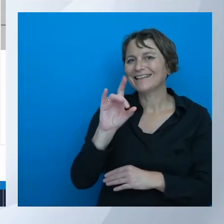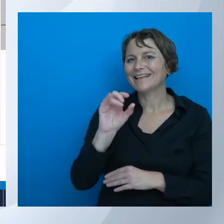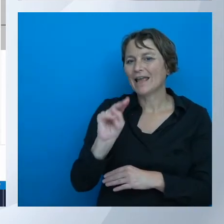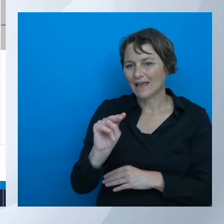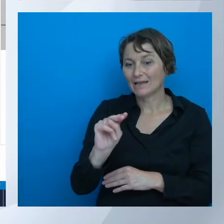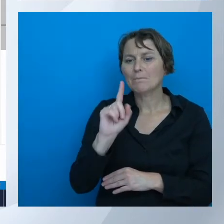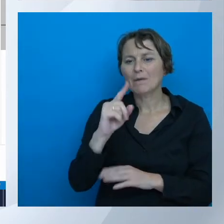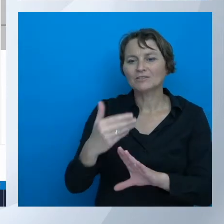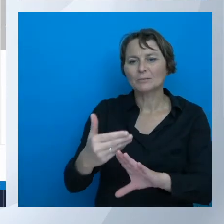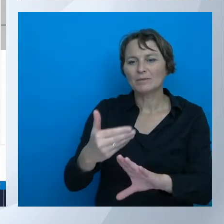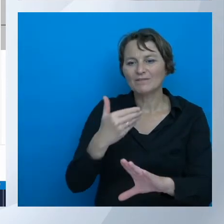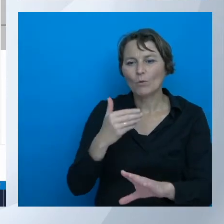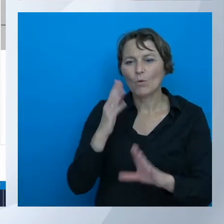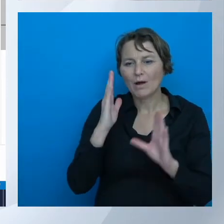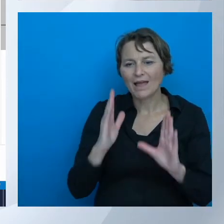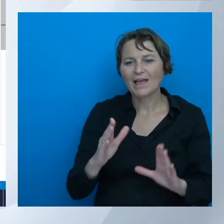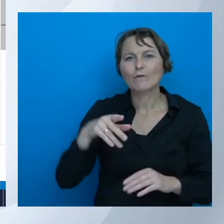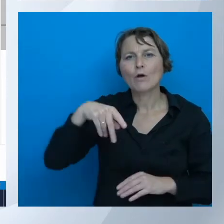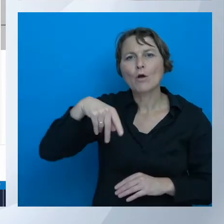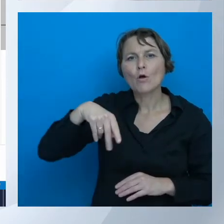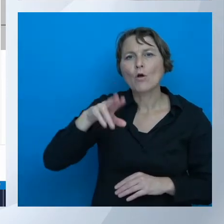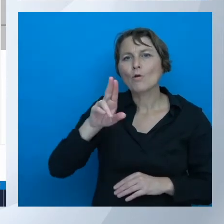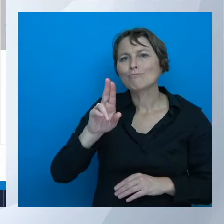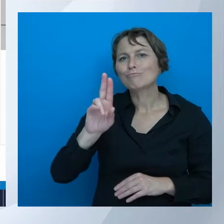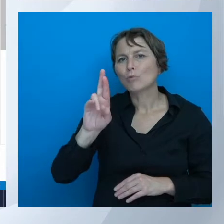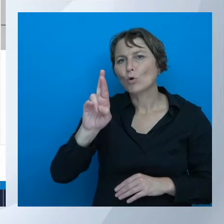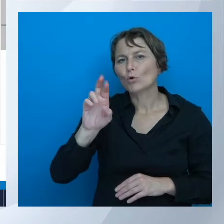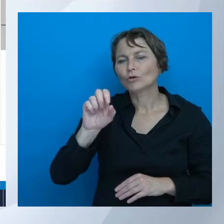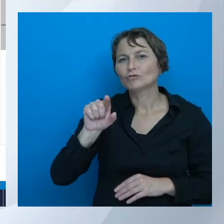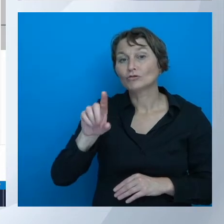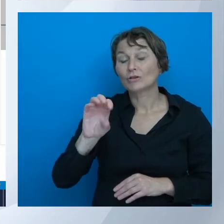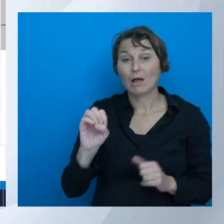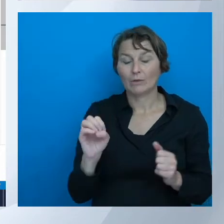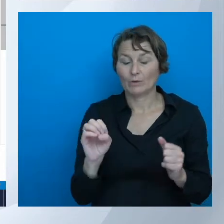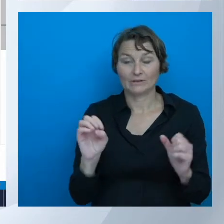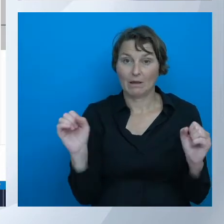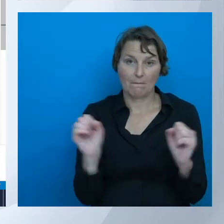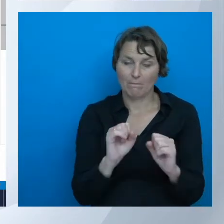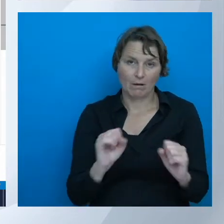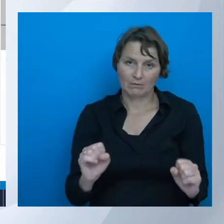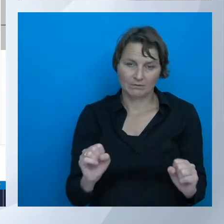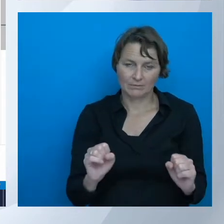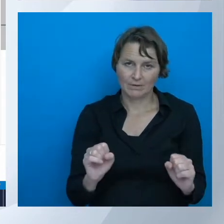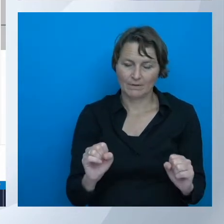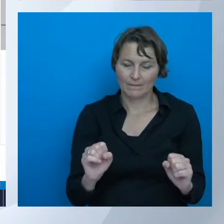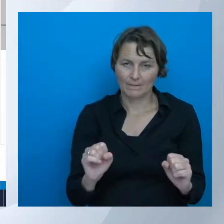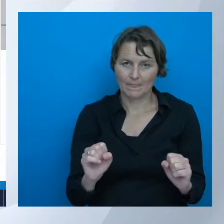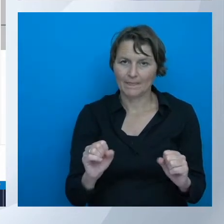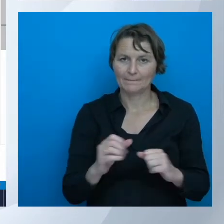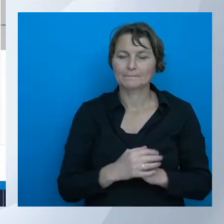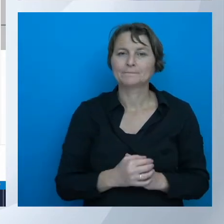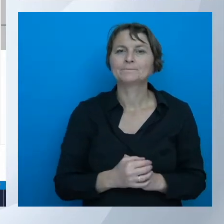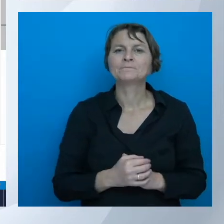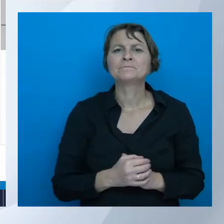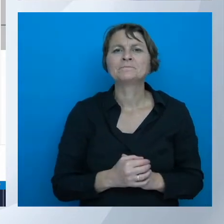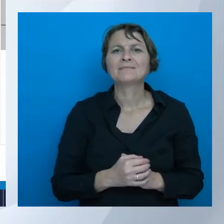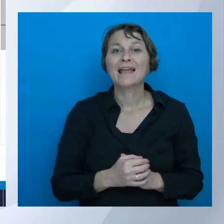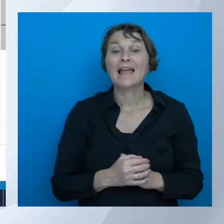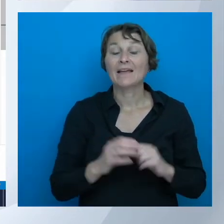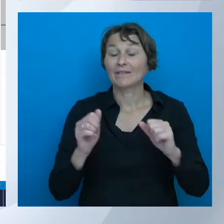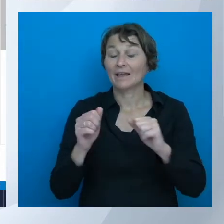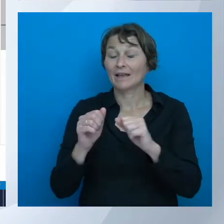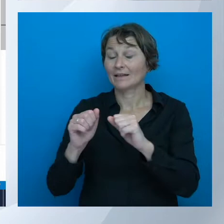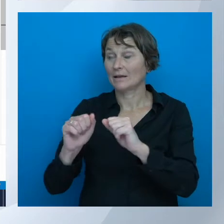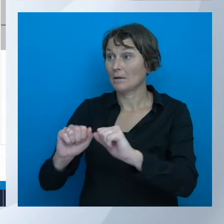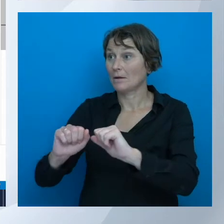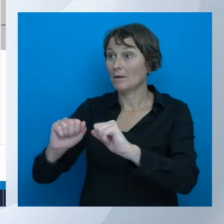the CDN will hold the old version of your HTML, and you will be refreshing your page like crazy,